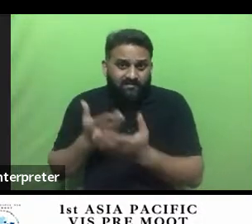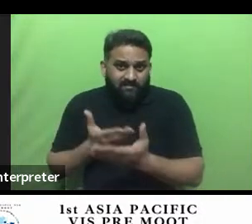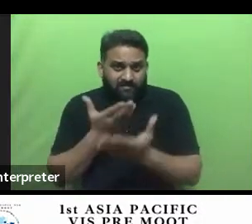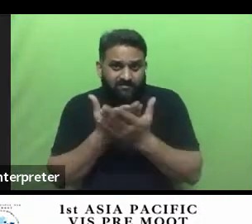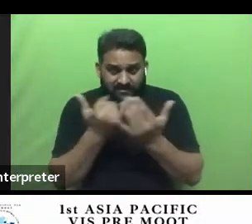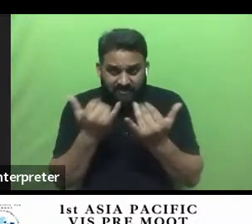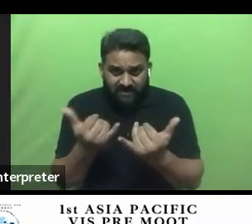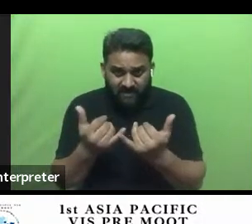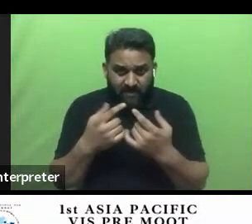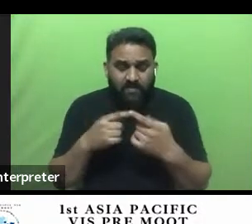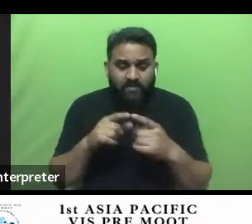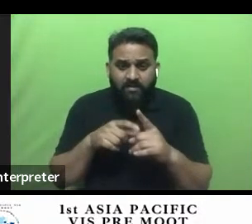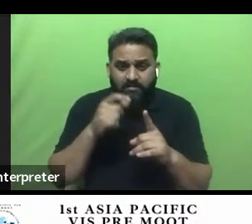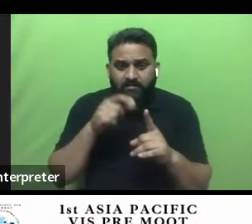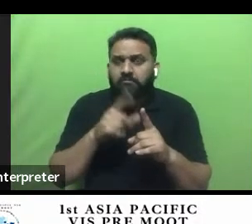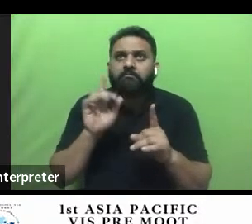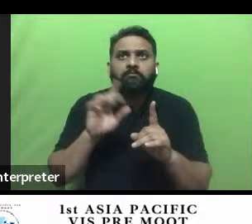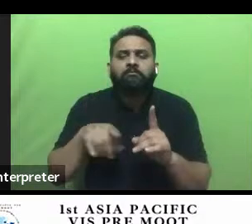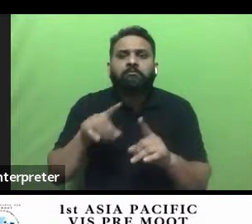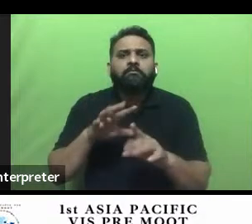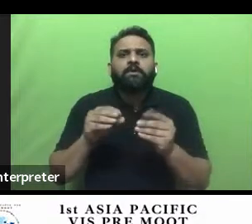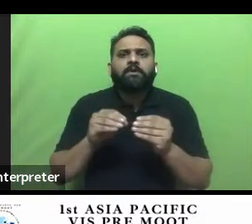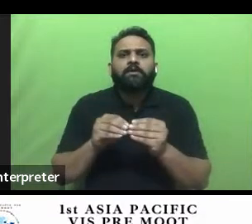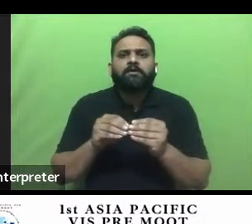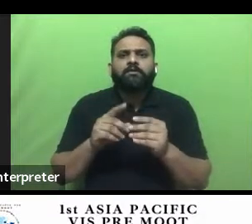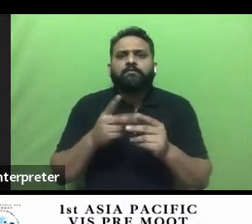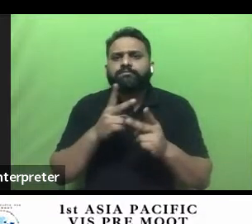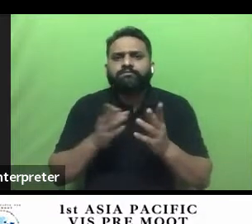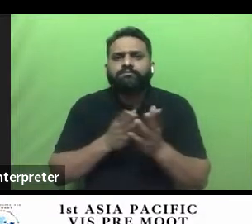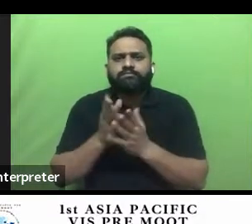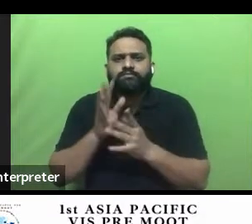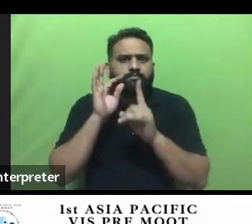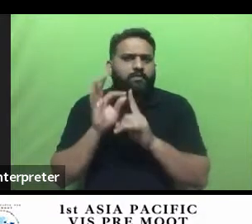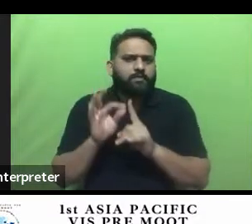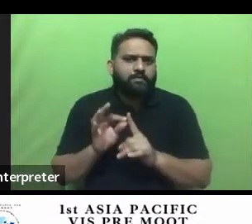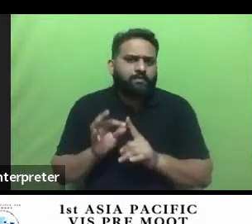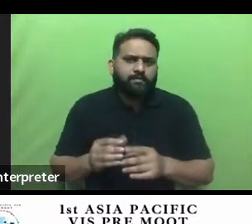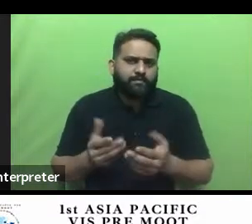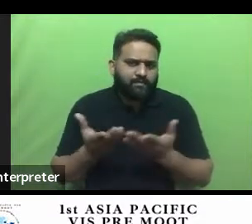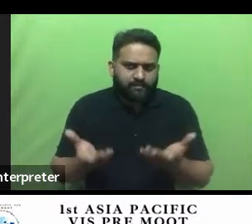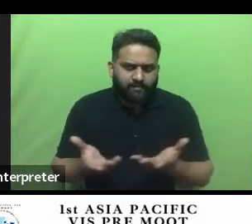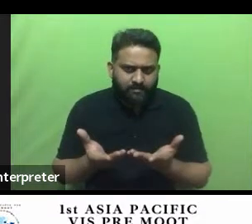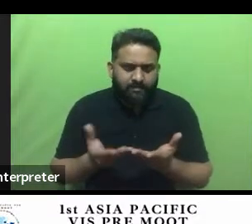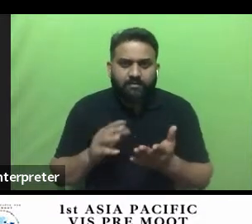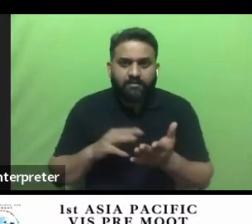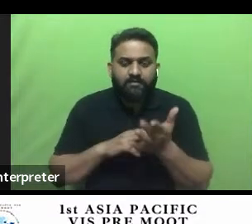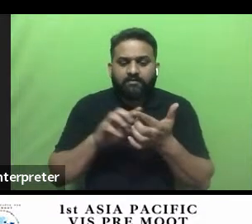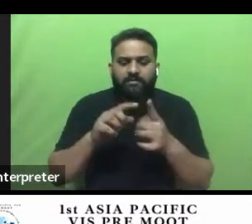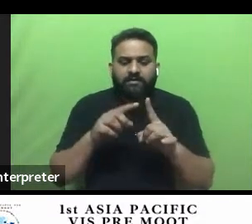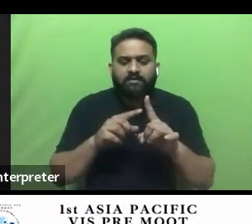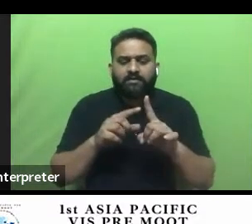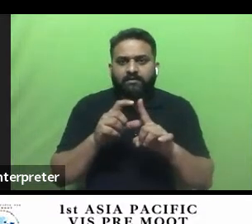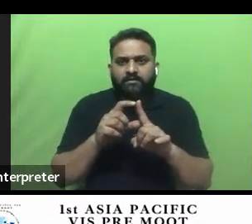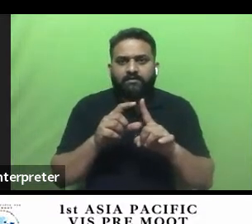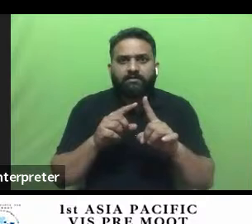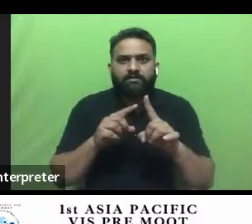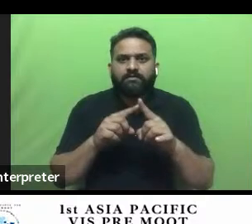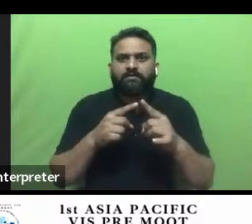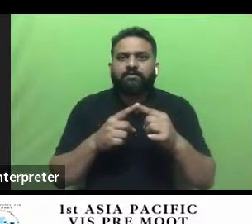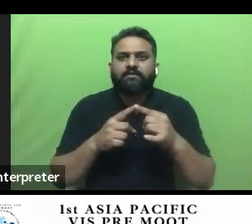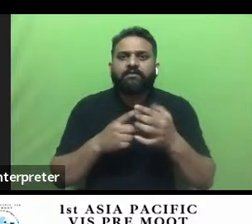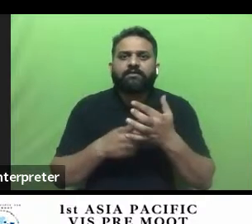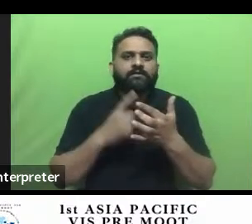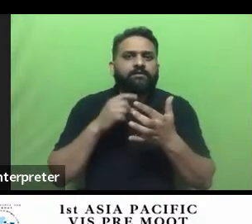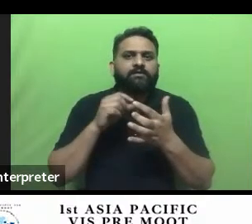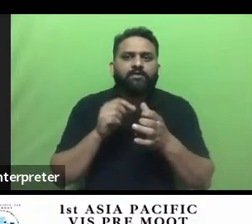there was neither express statement nor circumstantial evidence to suggest that Mediterranean law should apply. Turning to